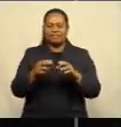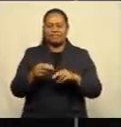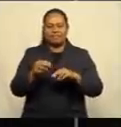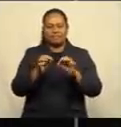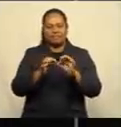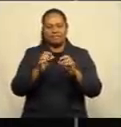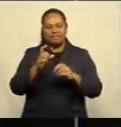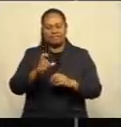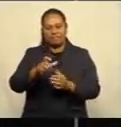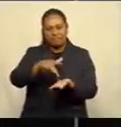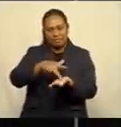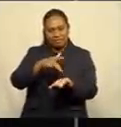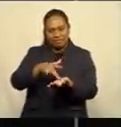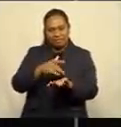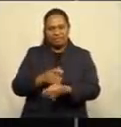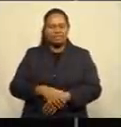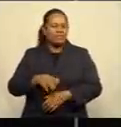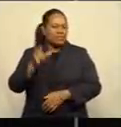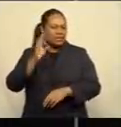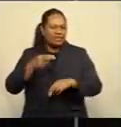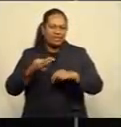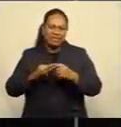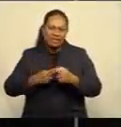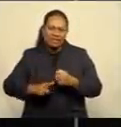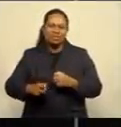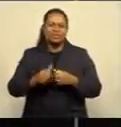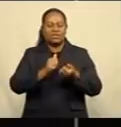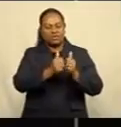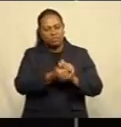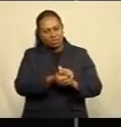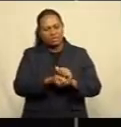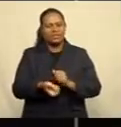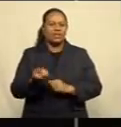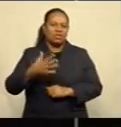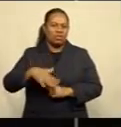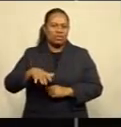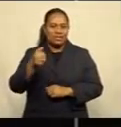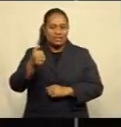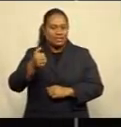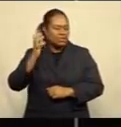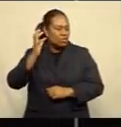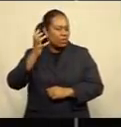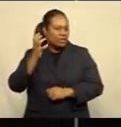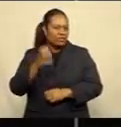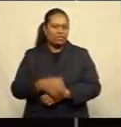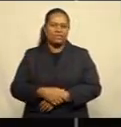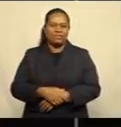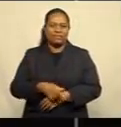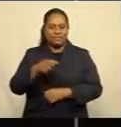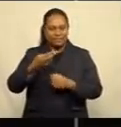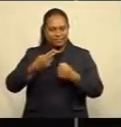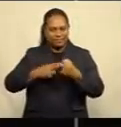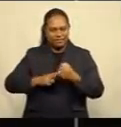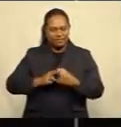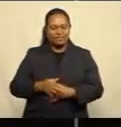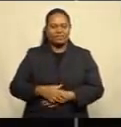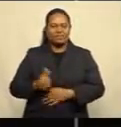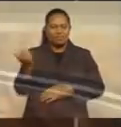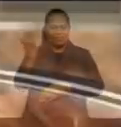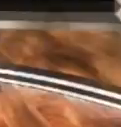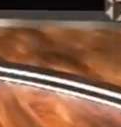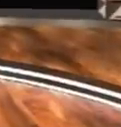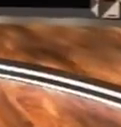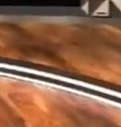with the very latest news and sports and listen to our 6 radio stations live. That's your news for tonight. Good night.